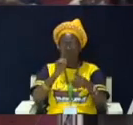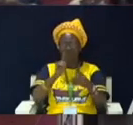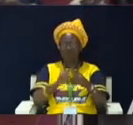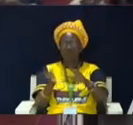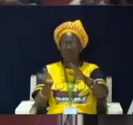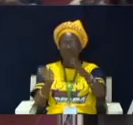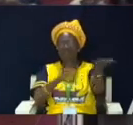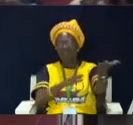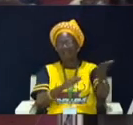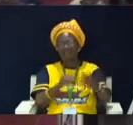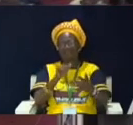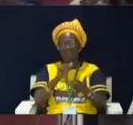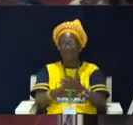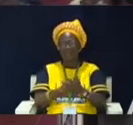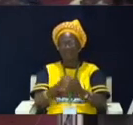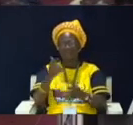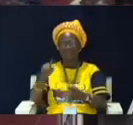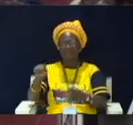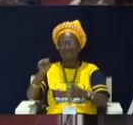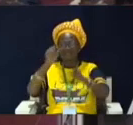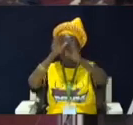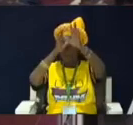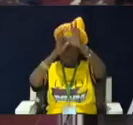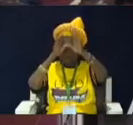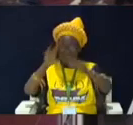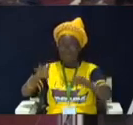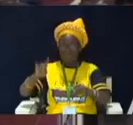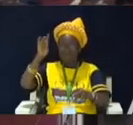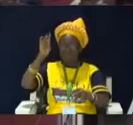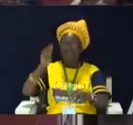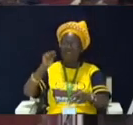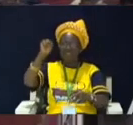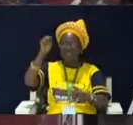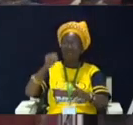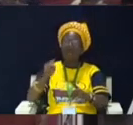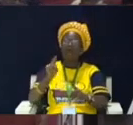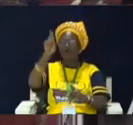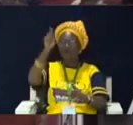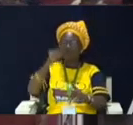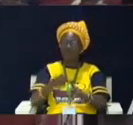that the Father picked him up from there